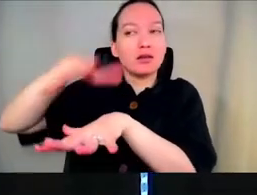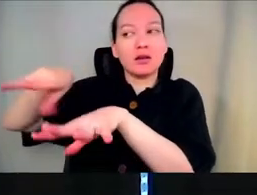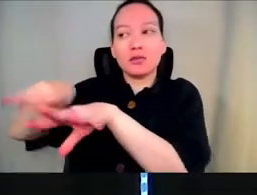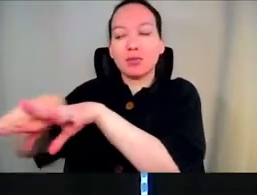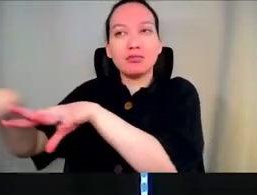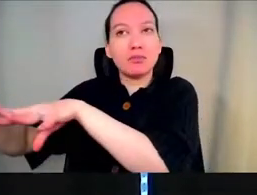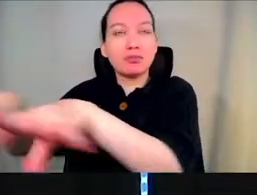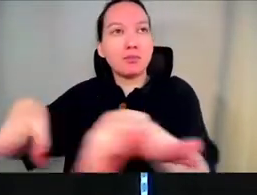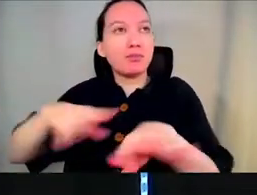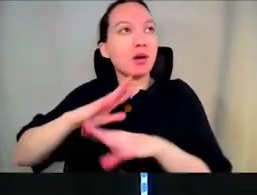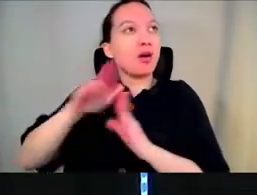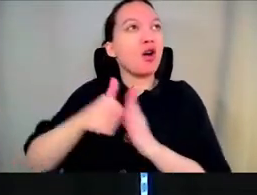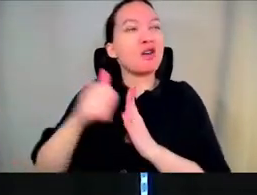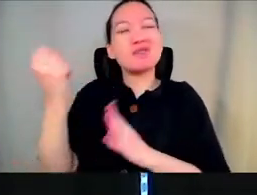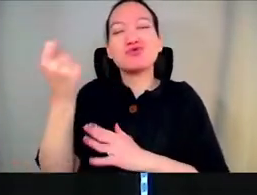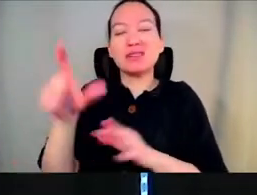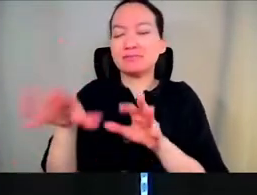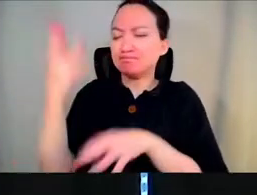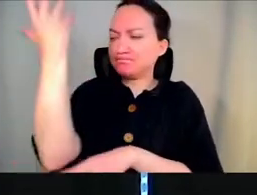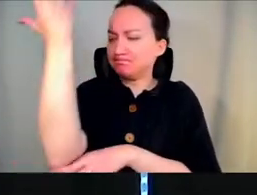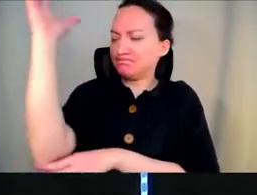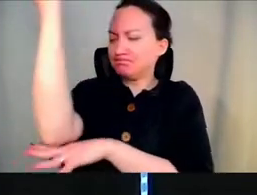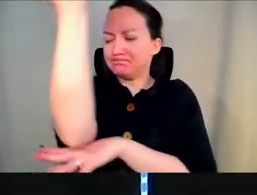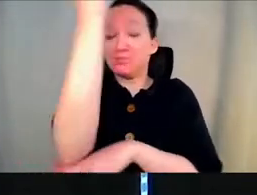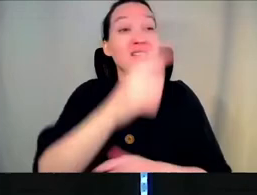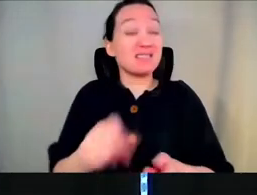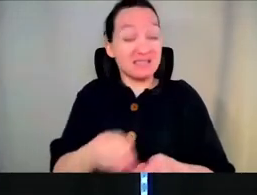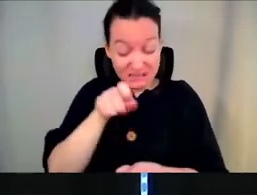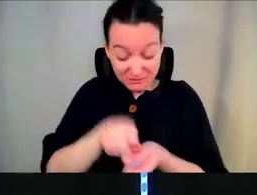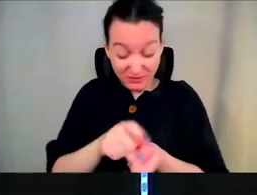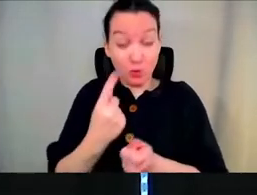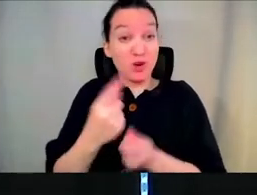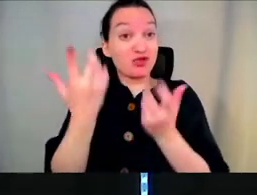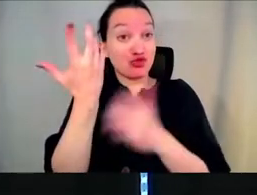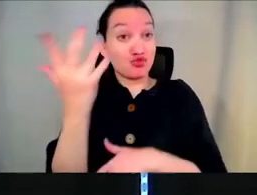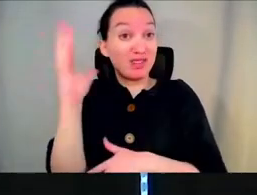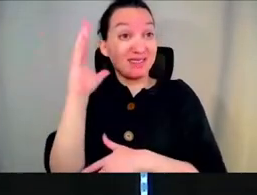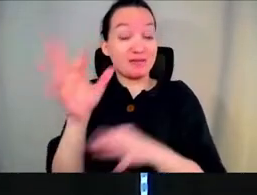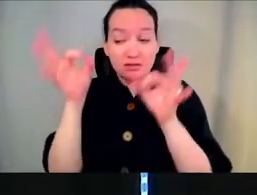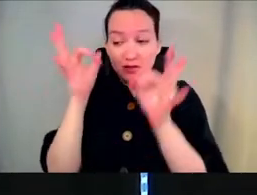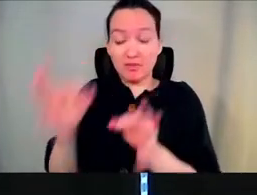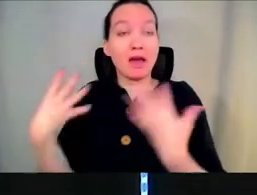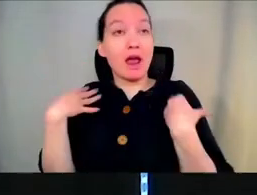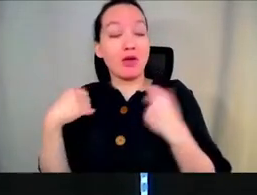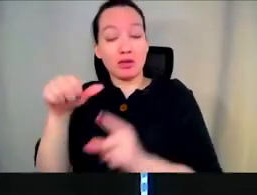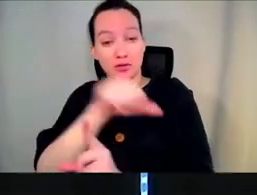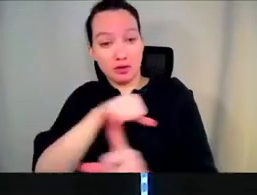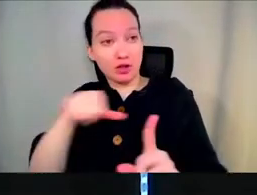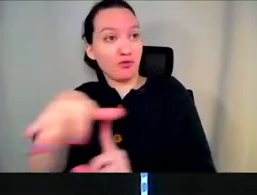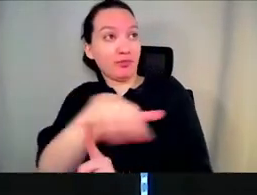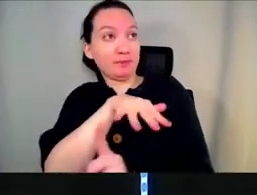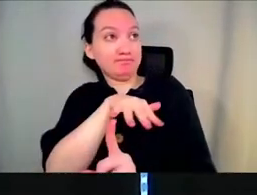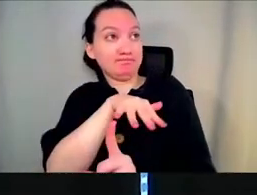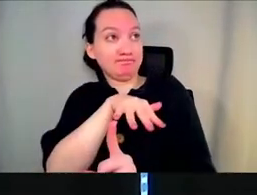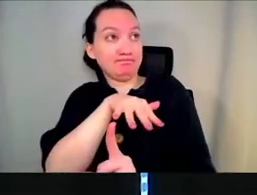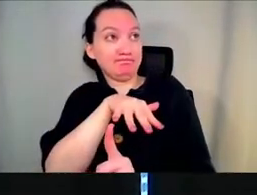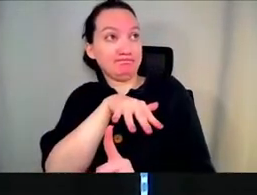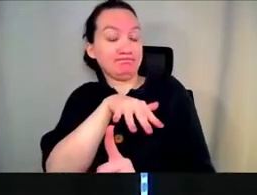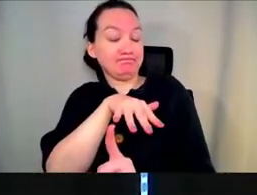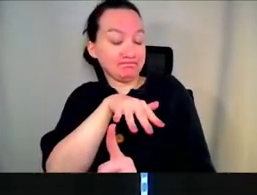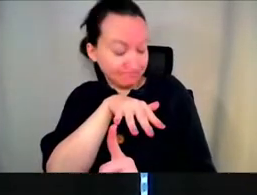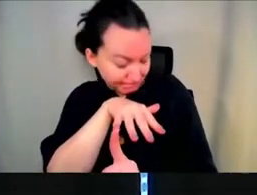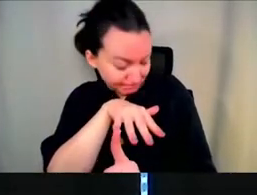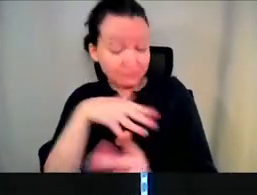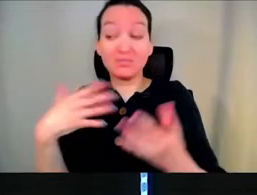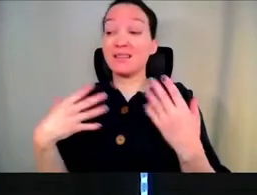all the other trees. And his point was that the health of an individual tree is determined by the health of all the other trees. So